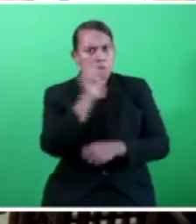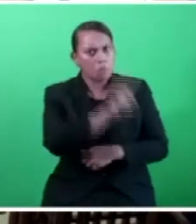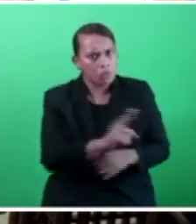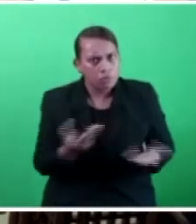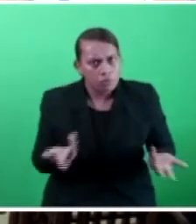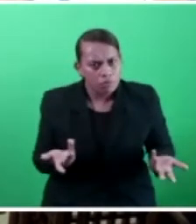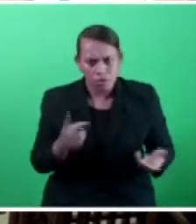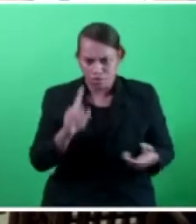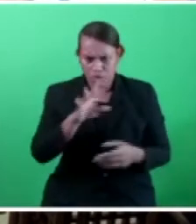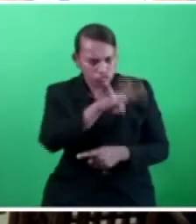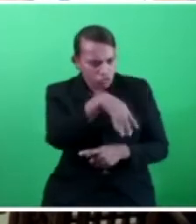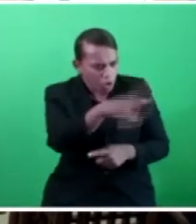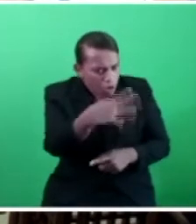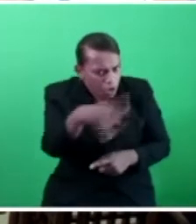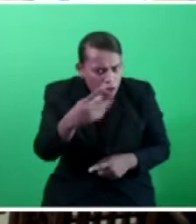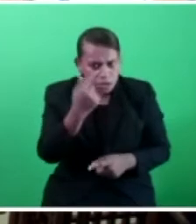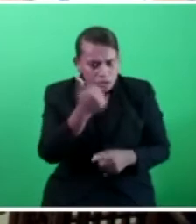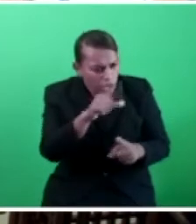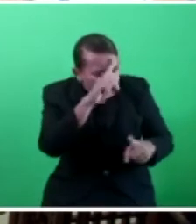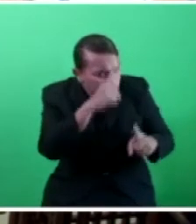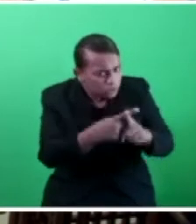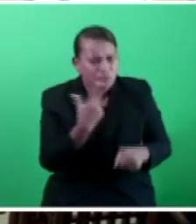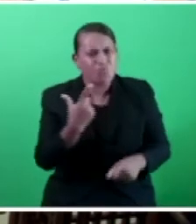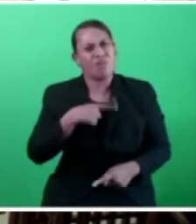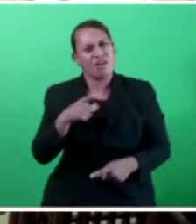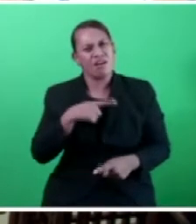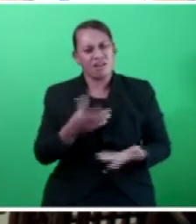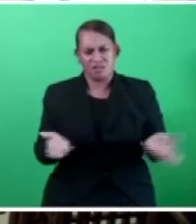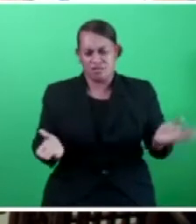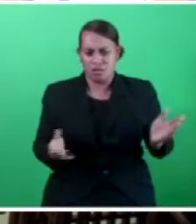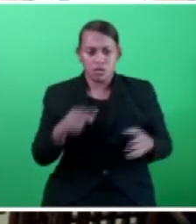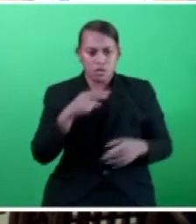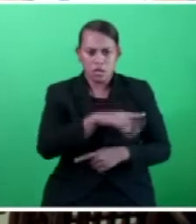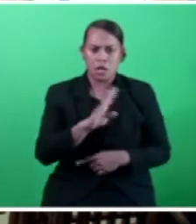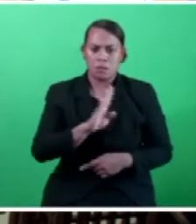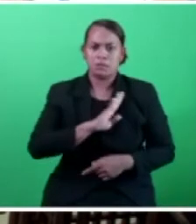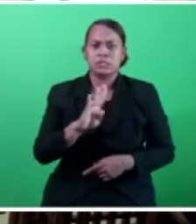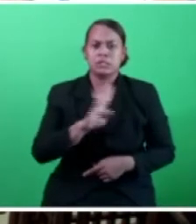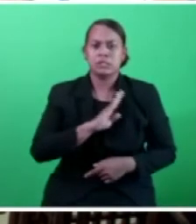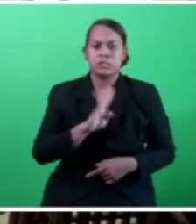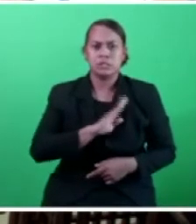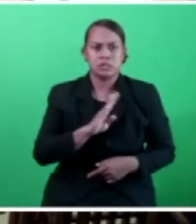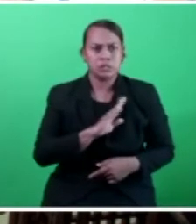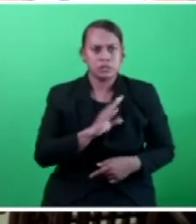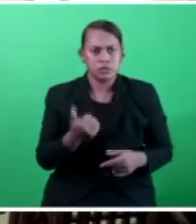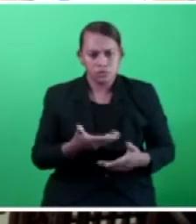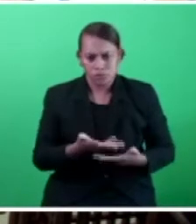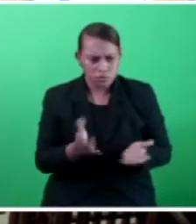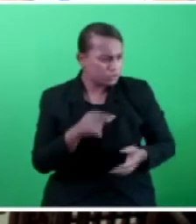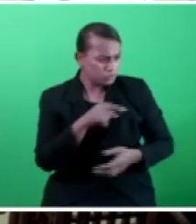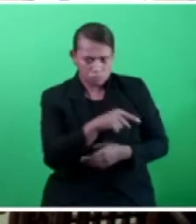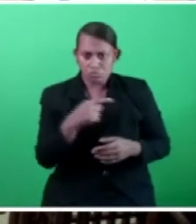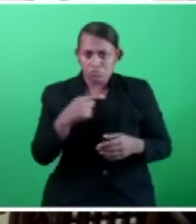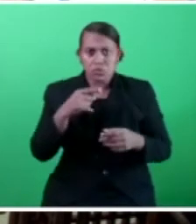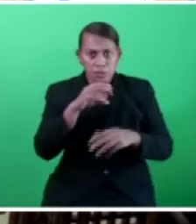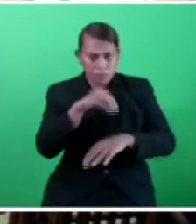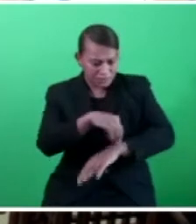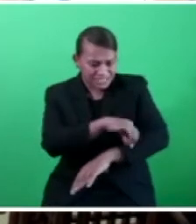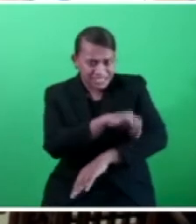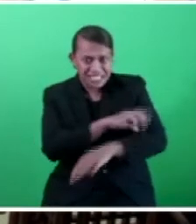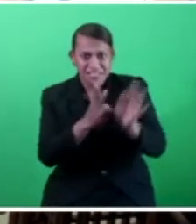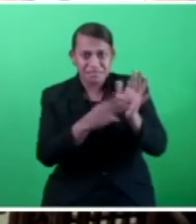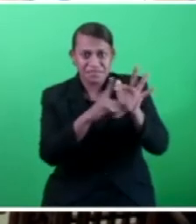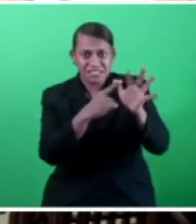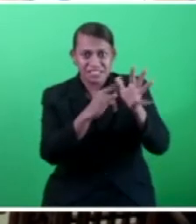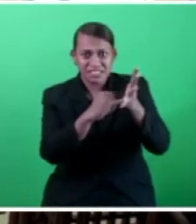Nikambi. Why? Because they work. Because they work. During the measles outbreak, there was an isolation unit